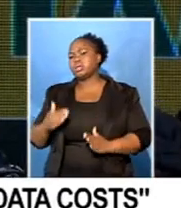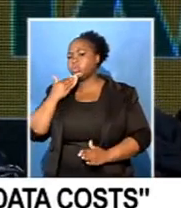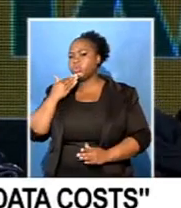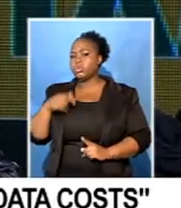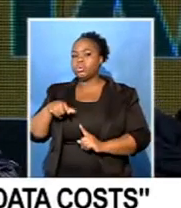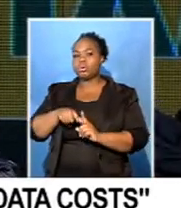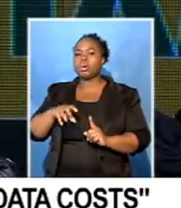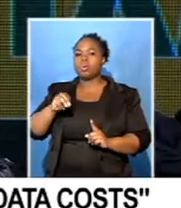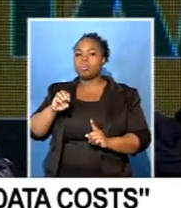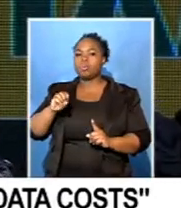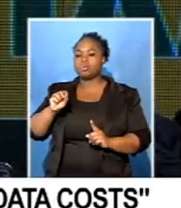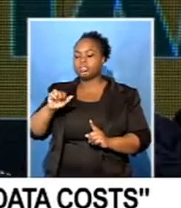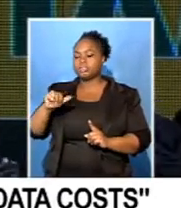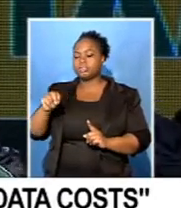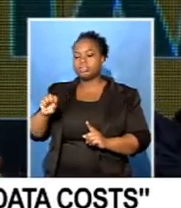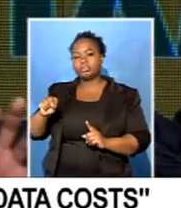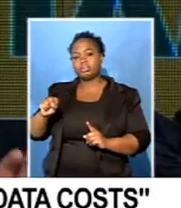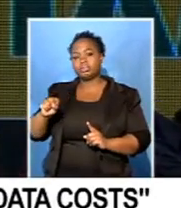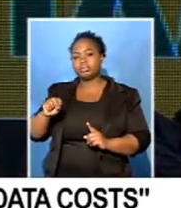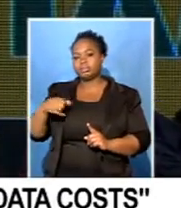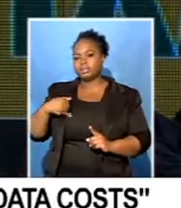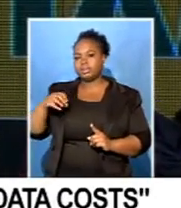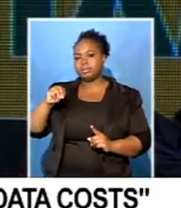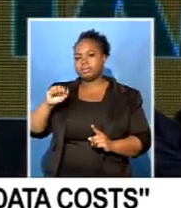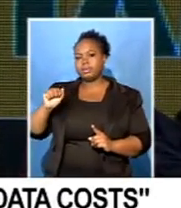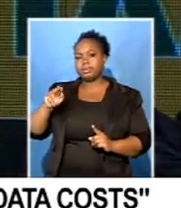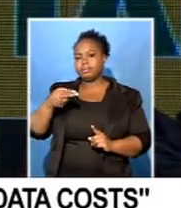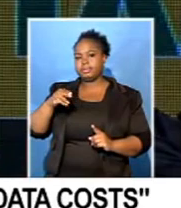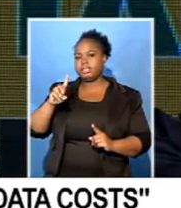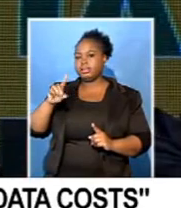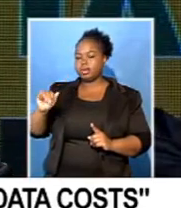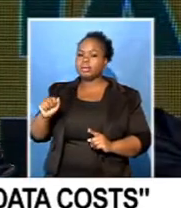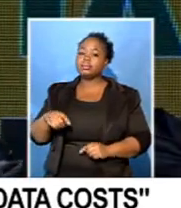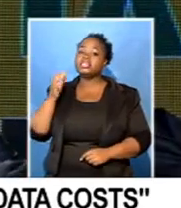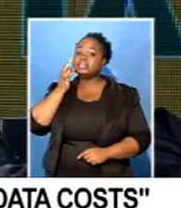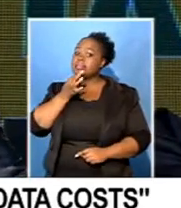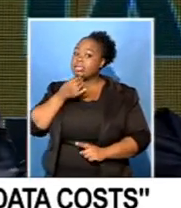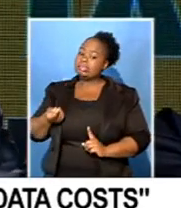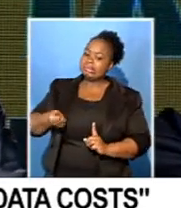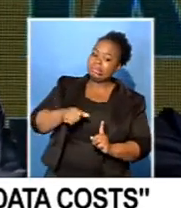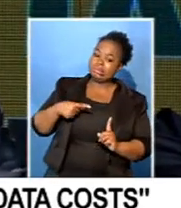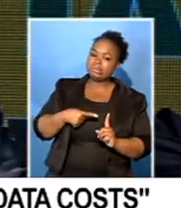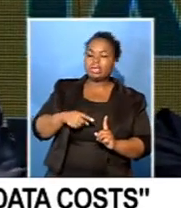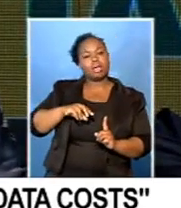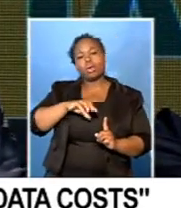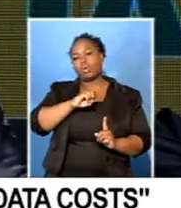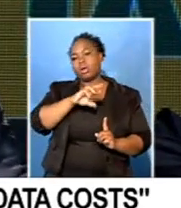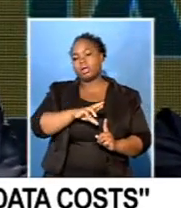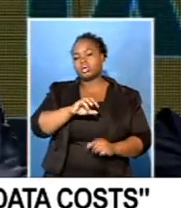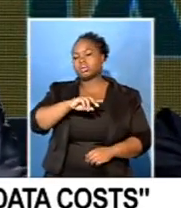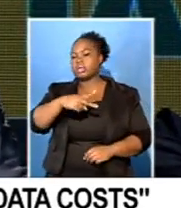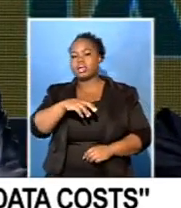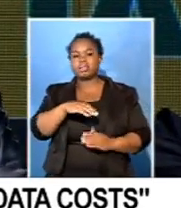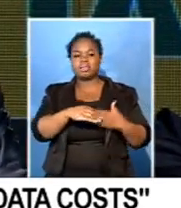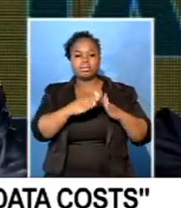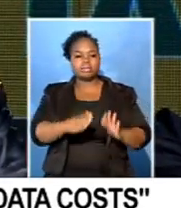Moses Mabhida, said in a lighter debate, OR is another leader. He's one